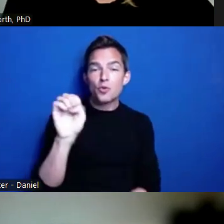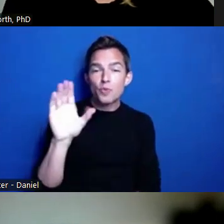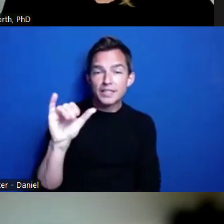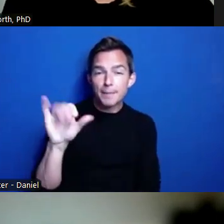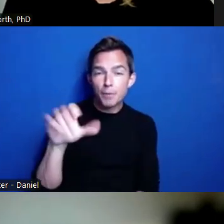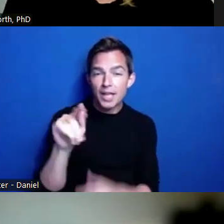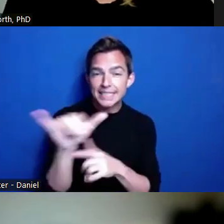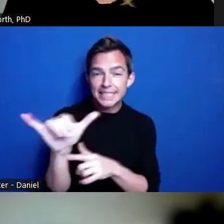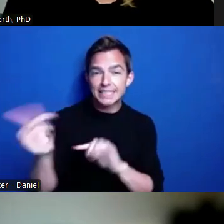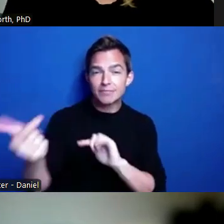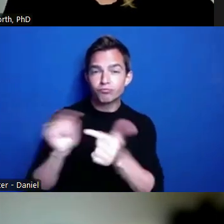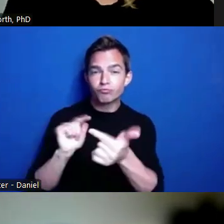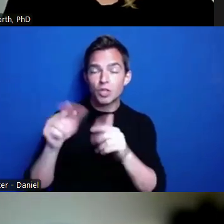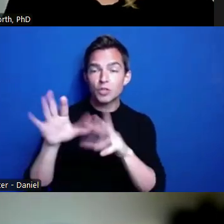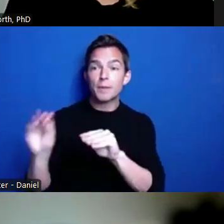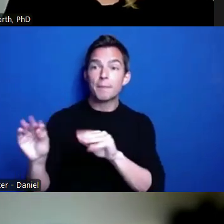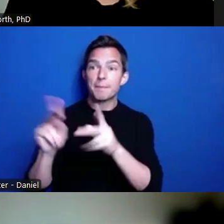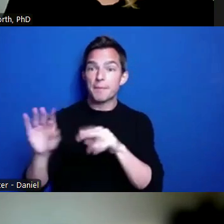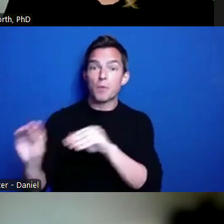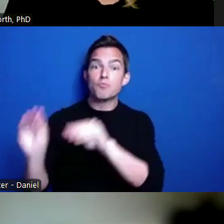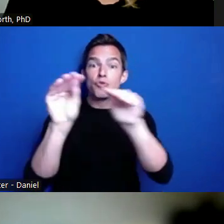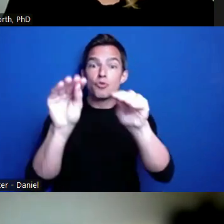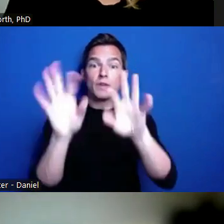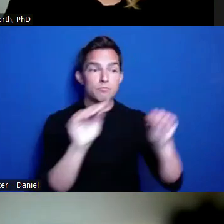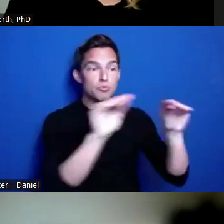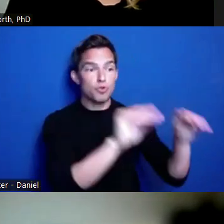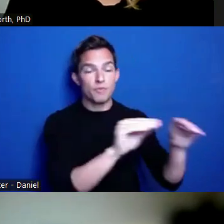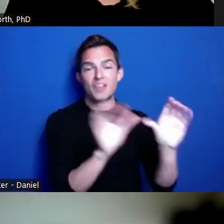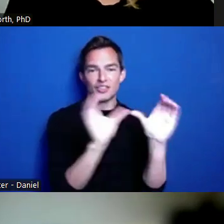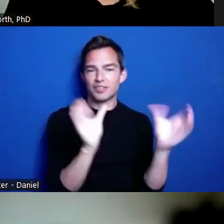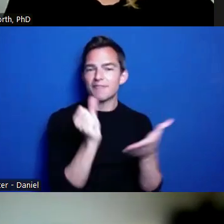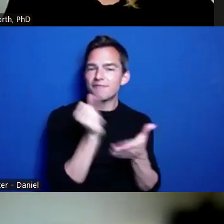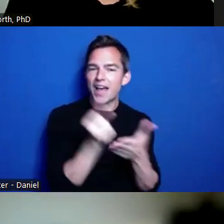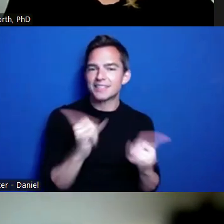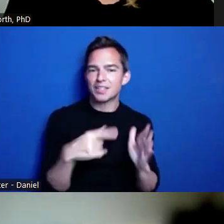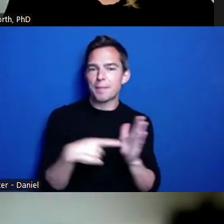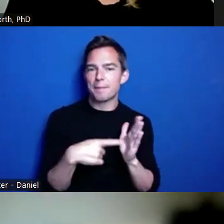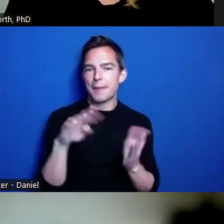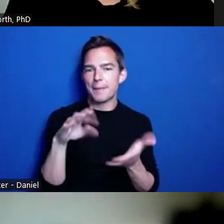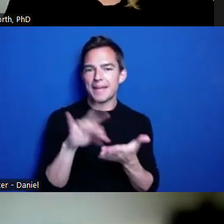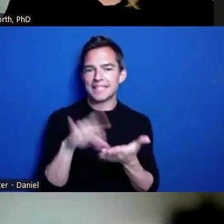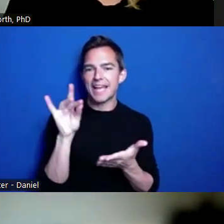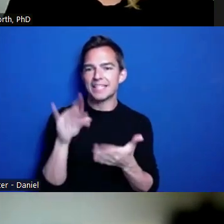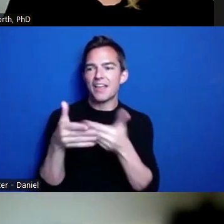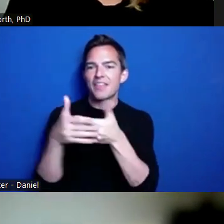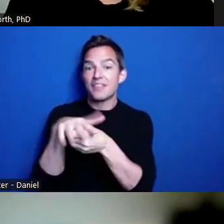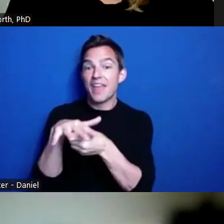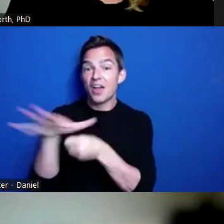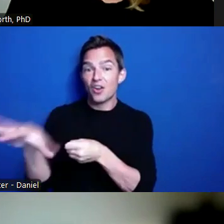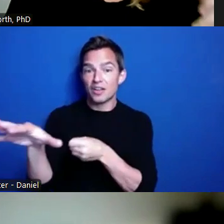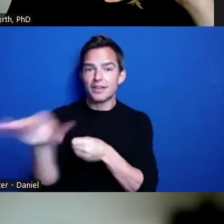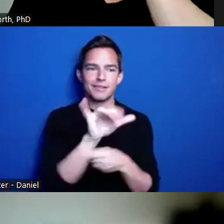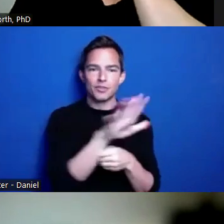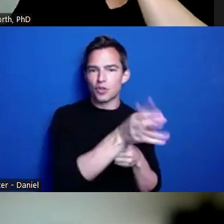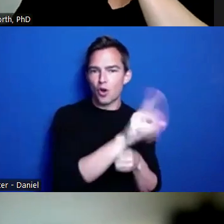between states, their certification is just as valid to bill Medicaid in the neighboring state as it is in their own. And so